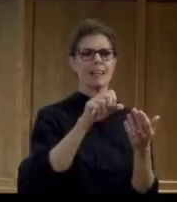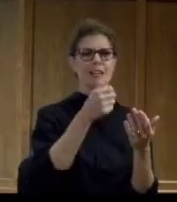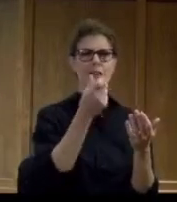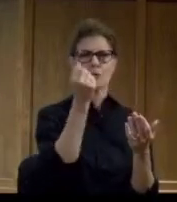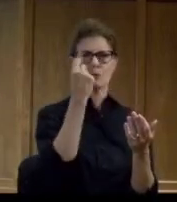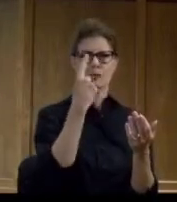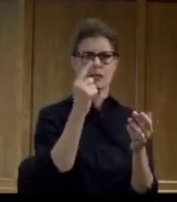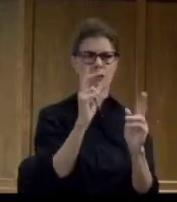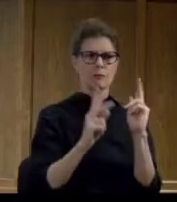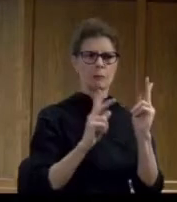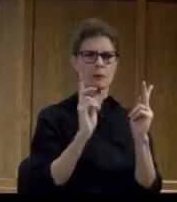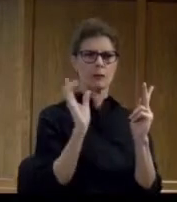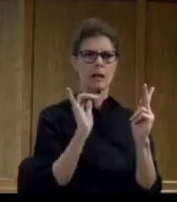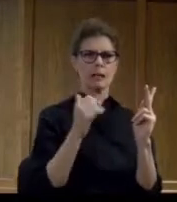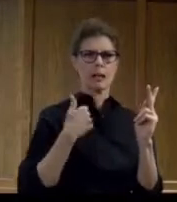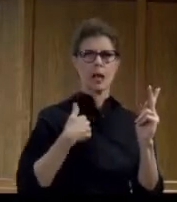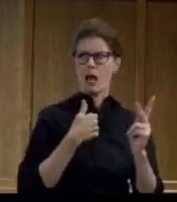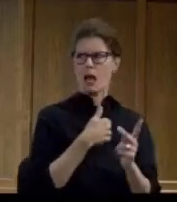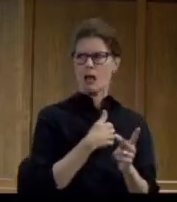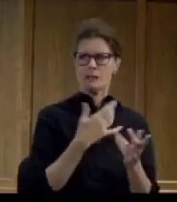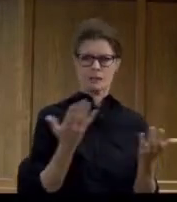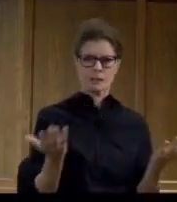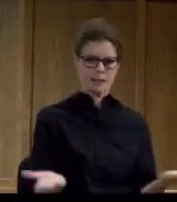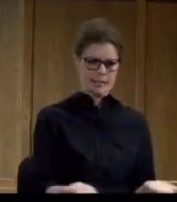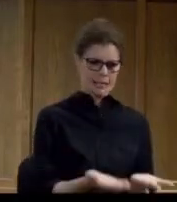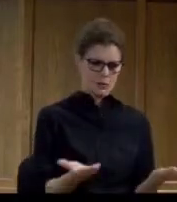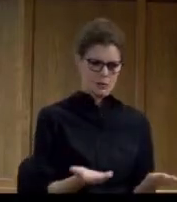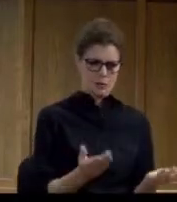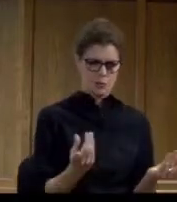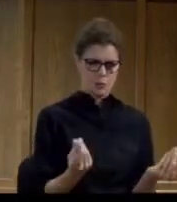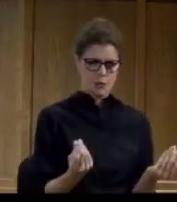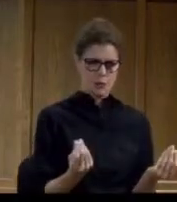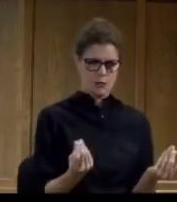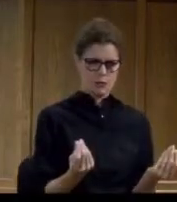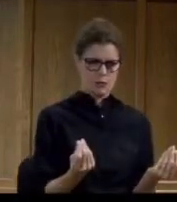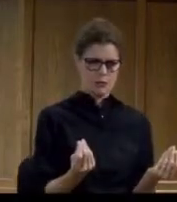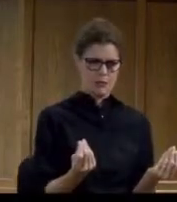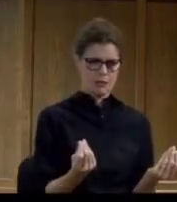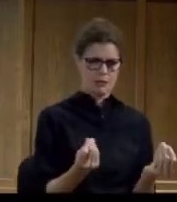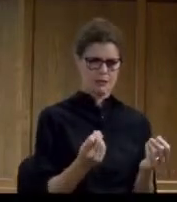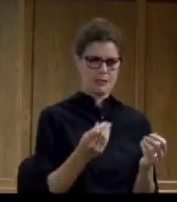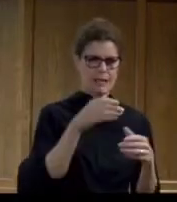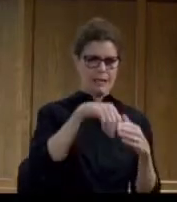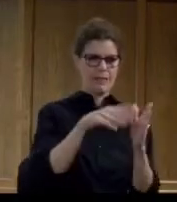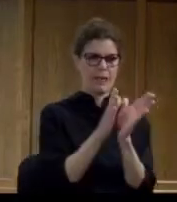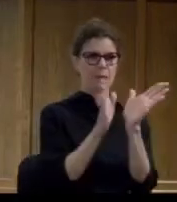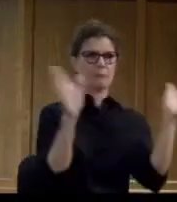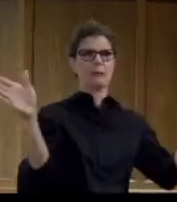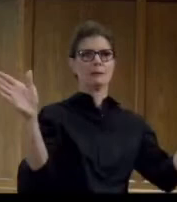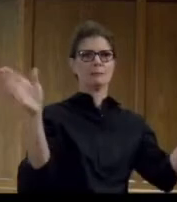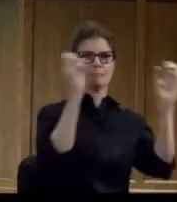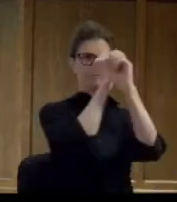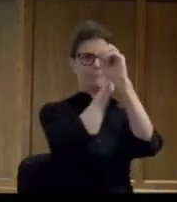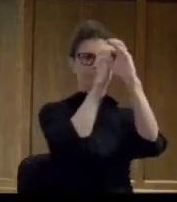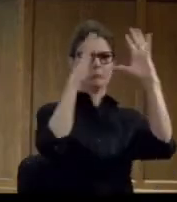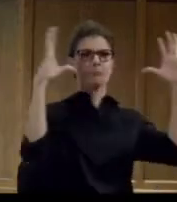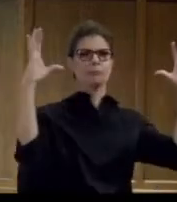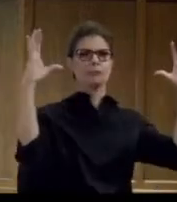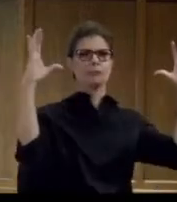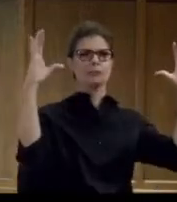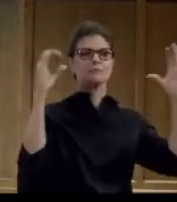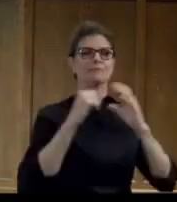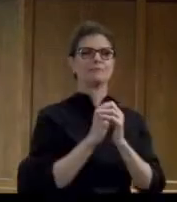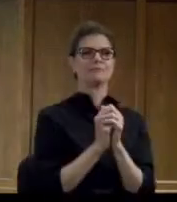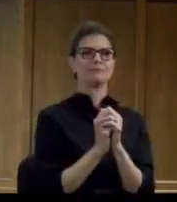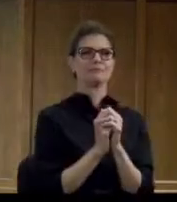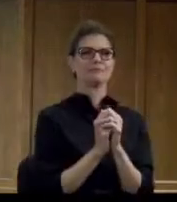to be doing in light of this bigger story? So each week we're going to take a different section of the book of Ephesians and talk about it. So